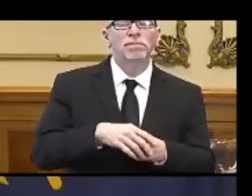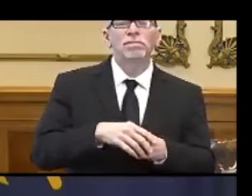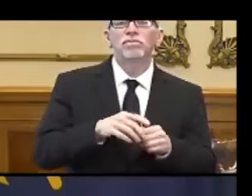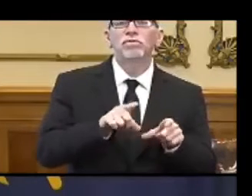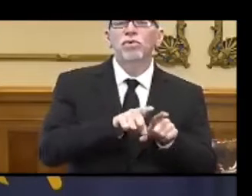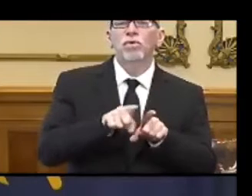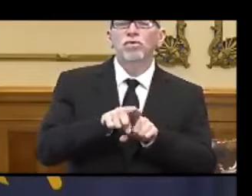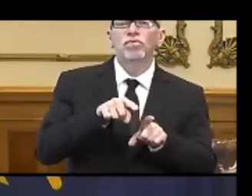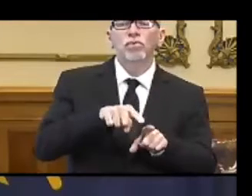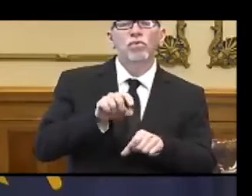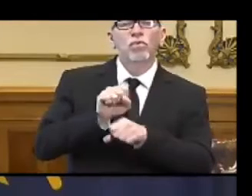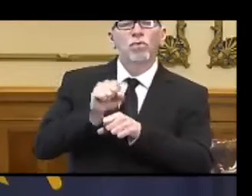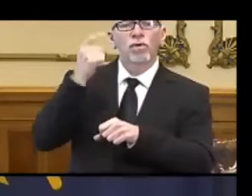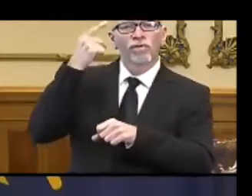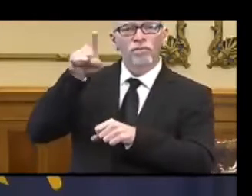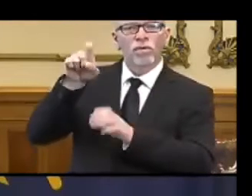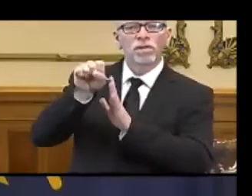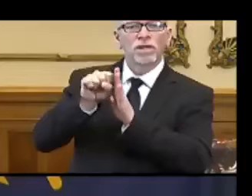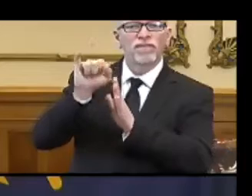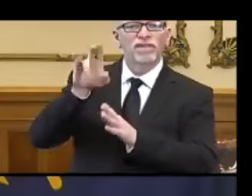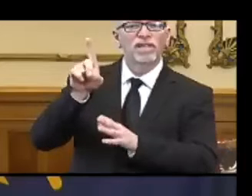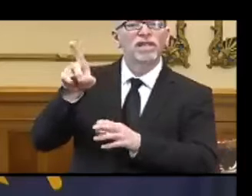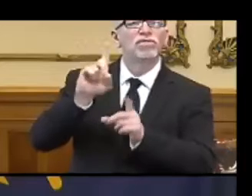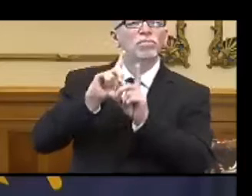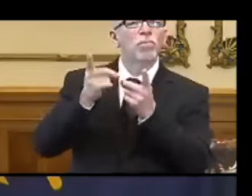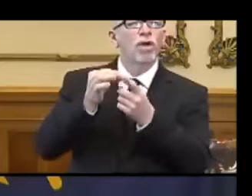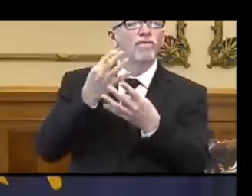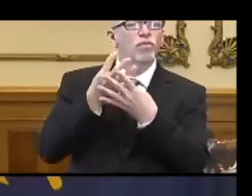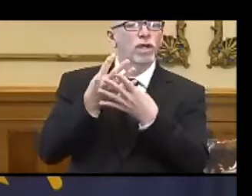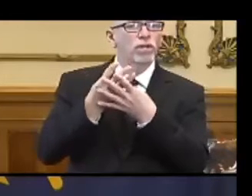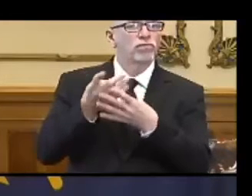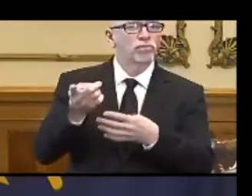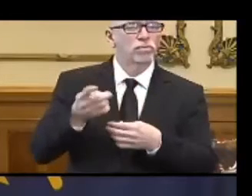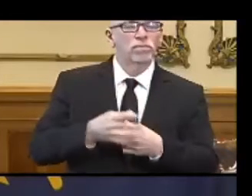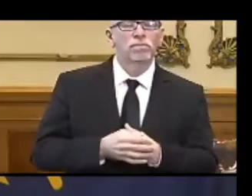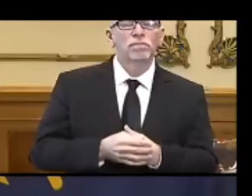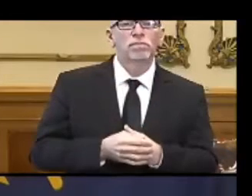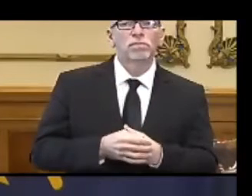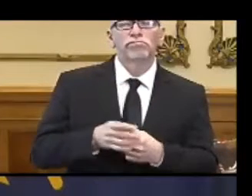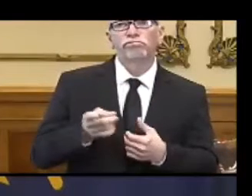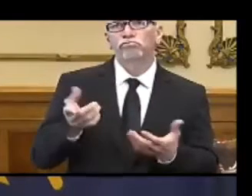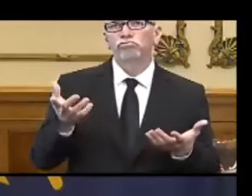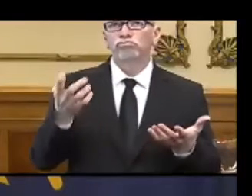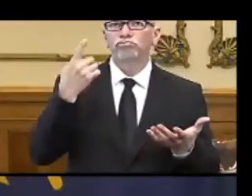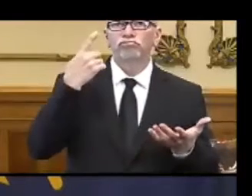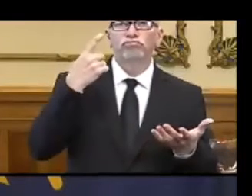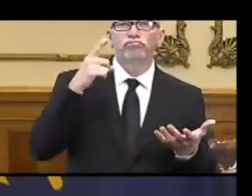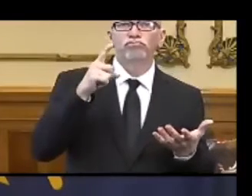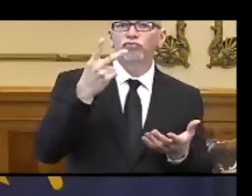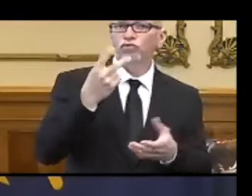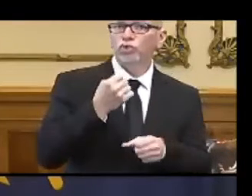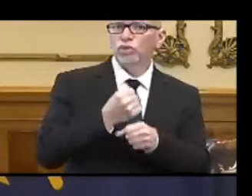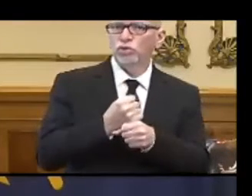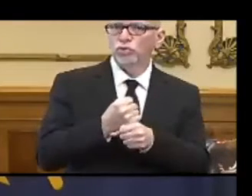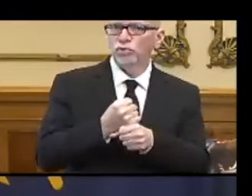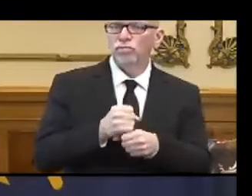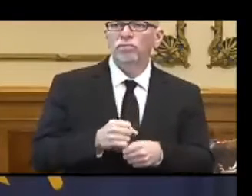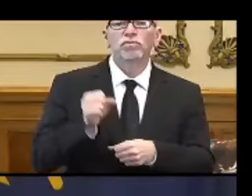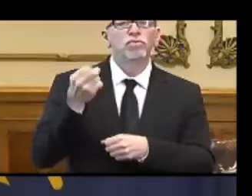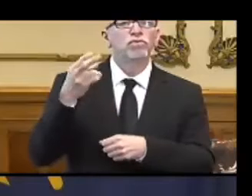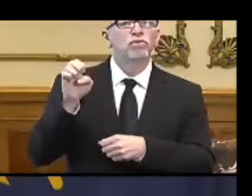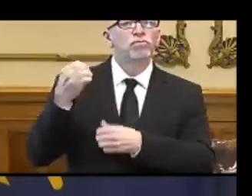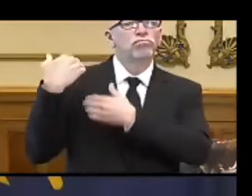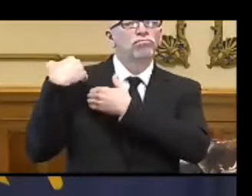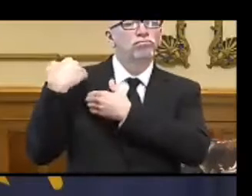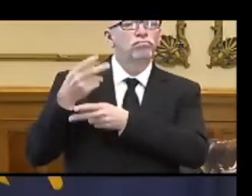also worked for the state of Indiana, the Department of Corrections, for 2 years. She oversaw